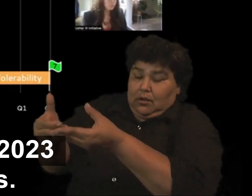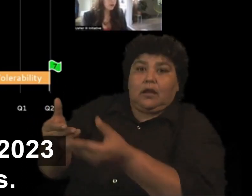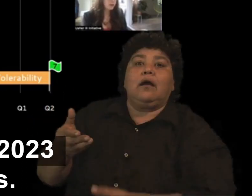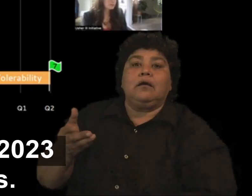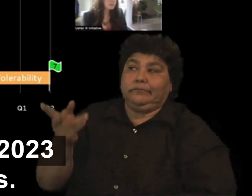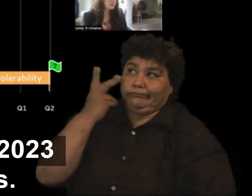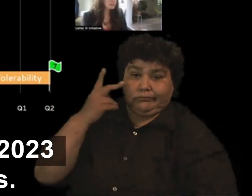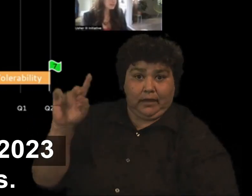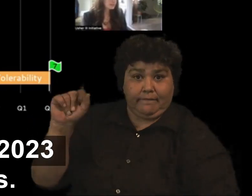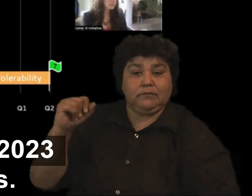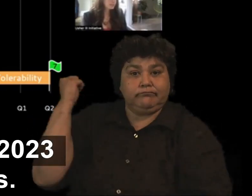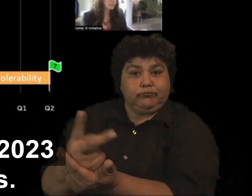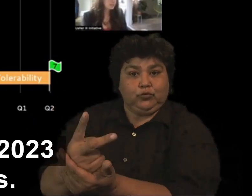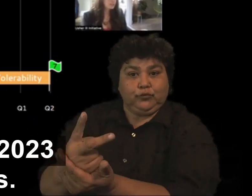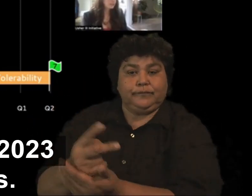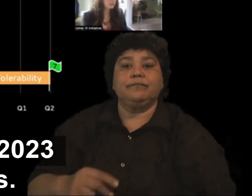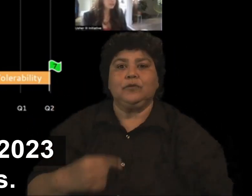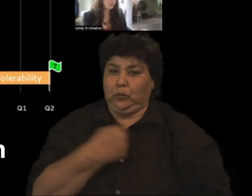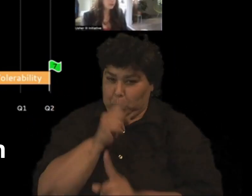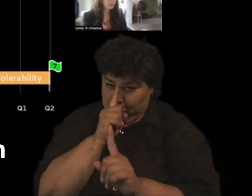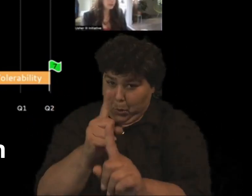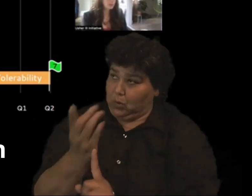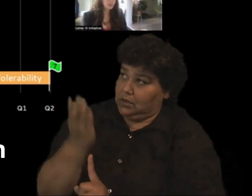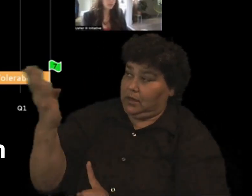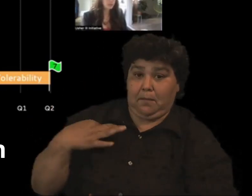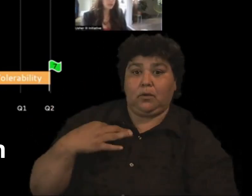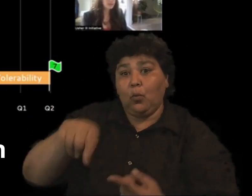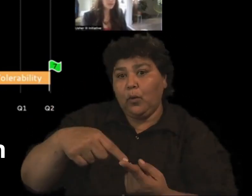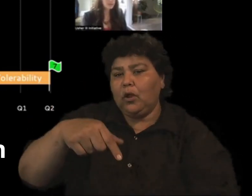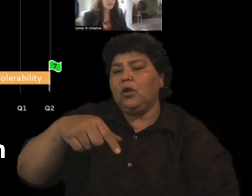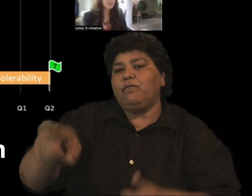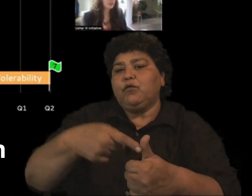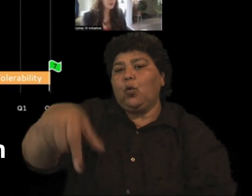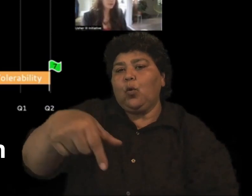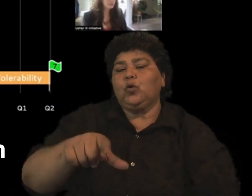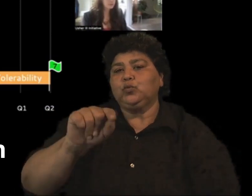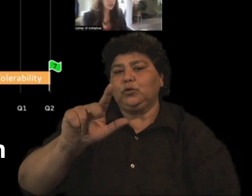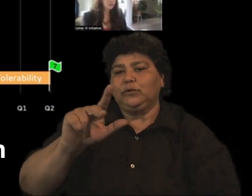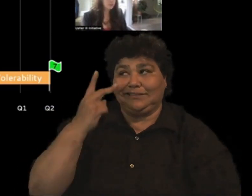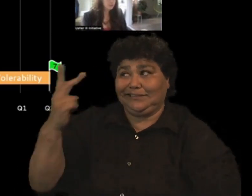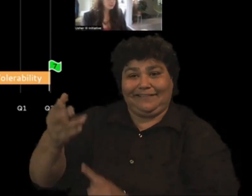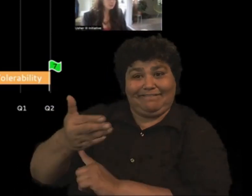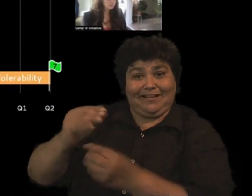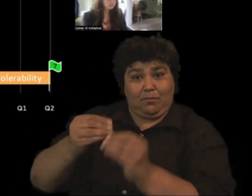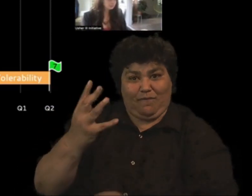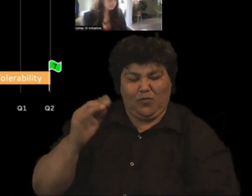We are aiming to submit this application during Q1 2023, as indicated by milestone flag 4.